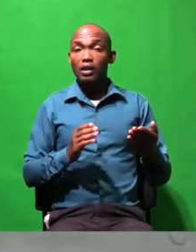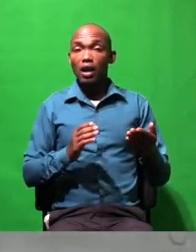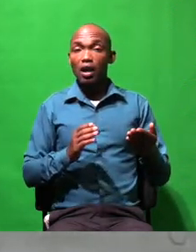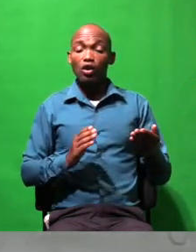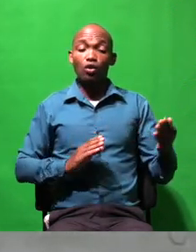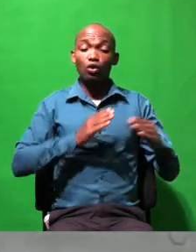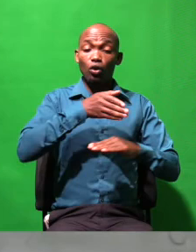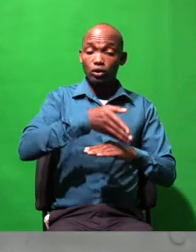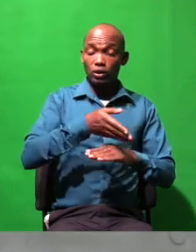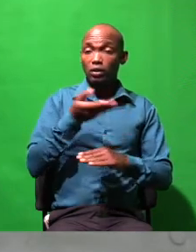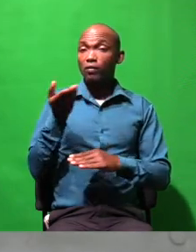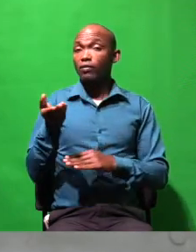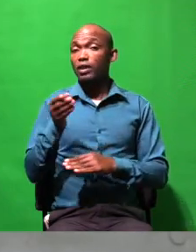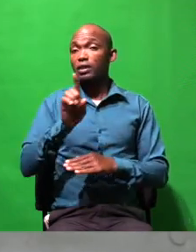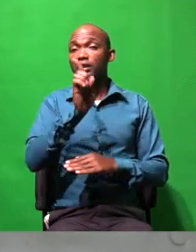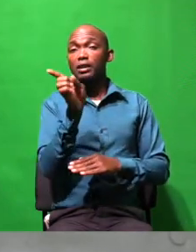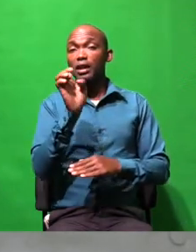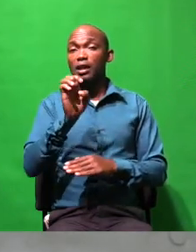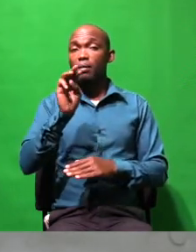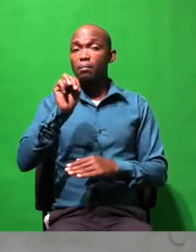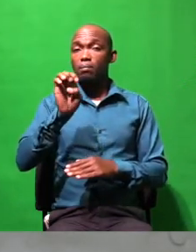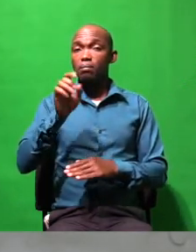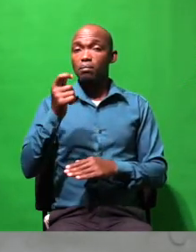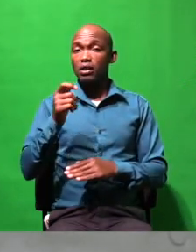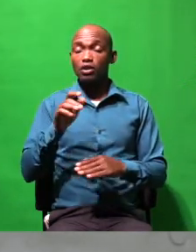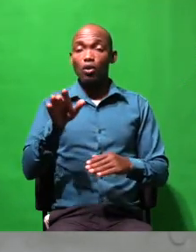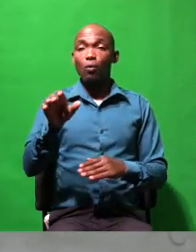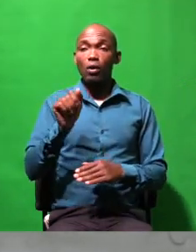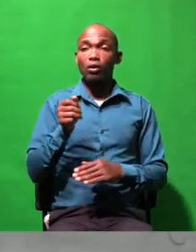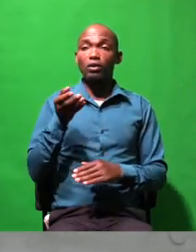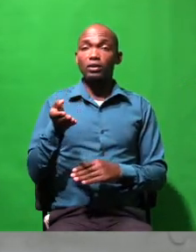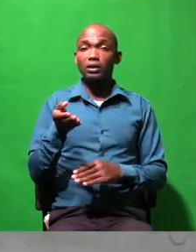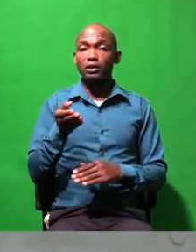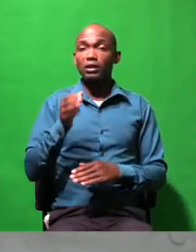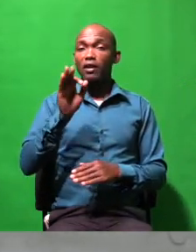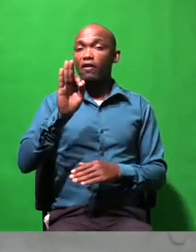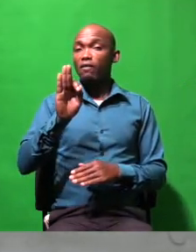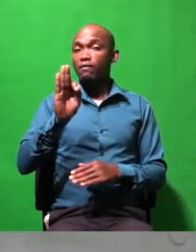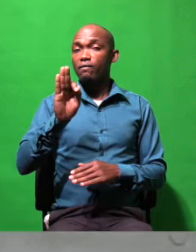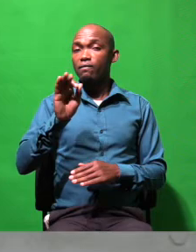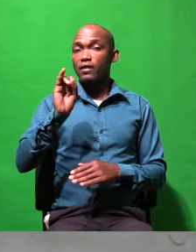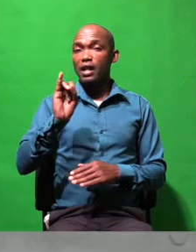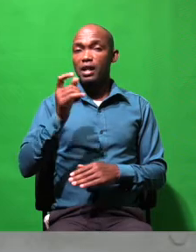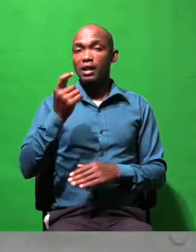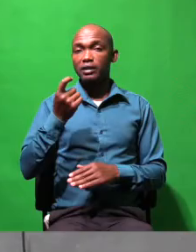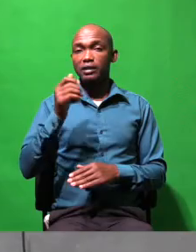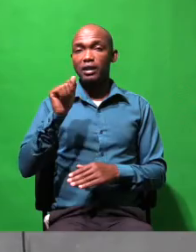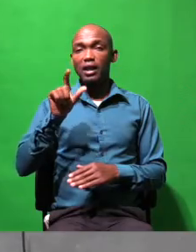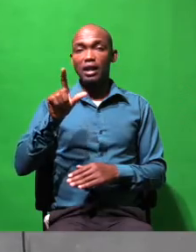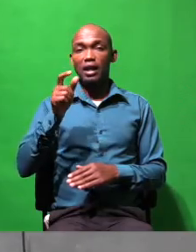of these gametes is, we call what? Fertilization.